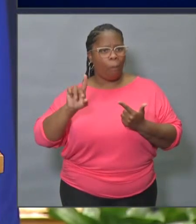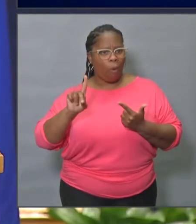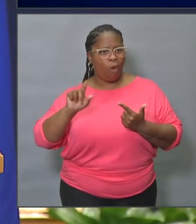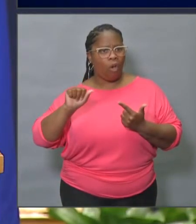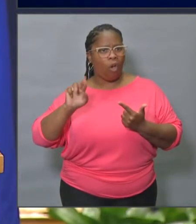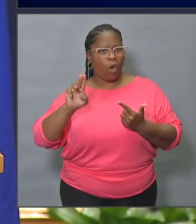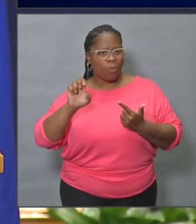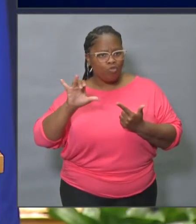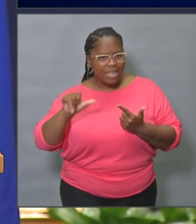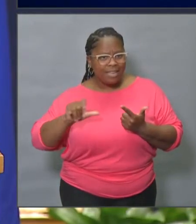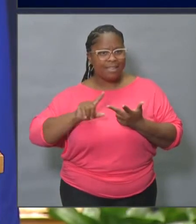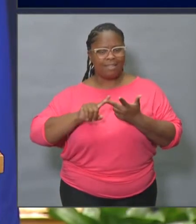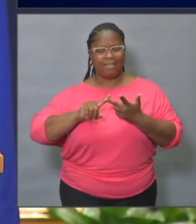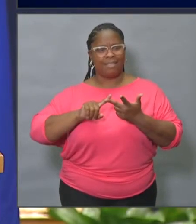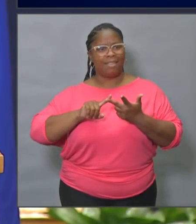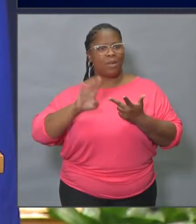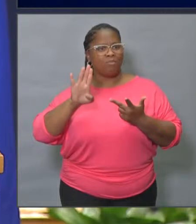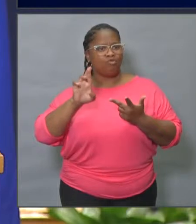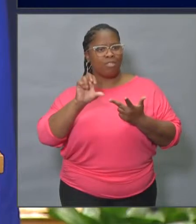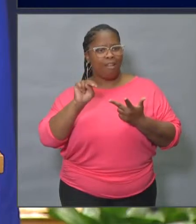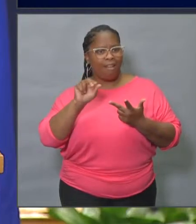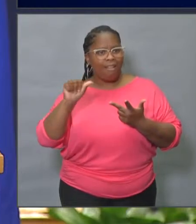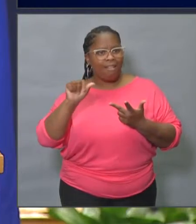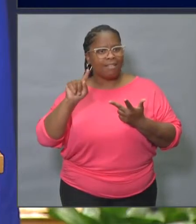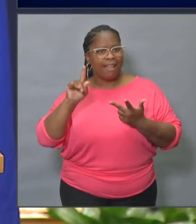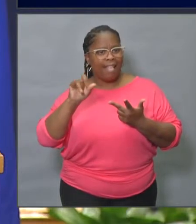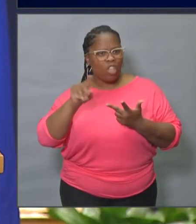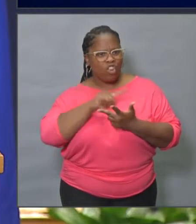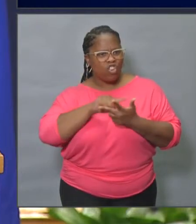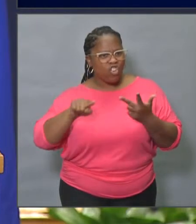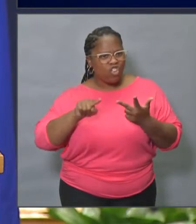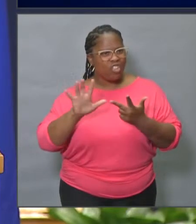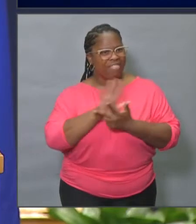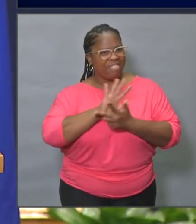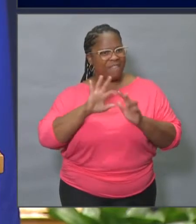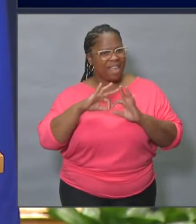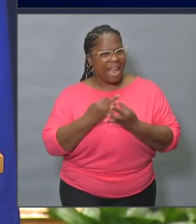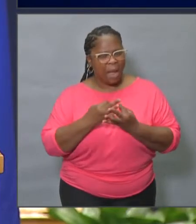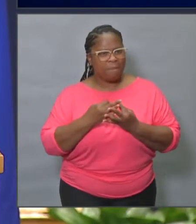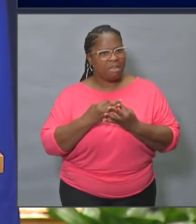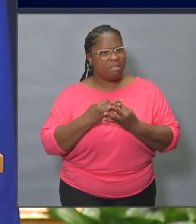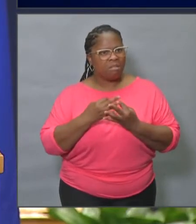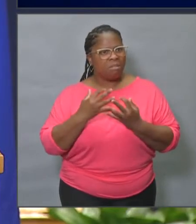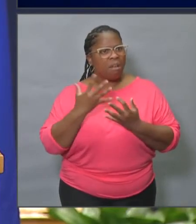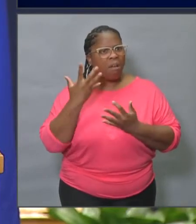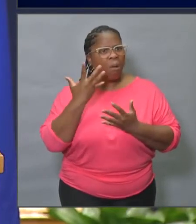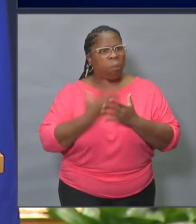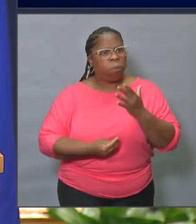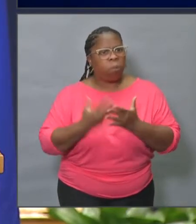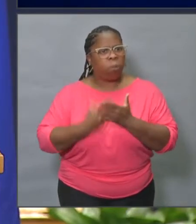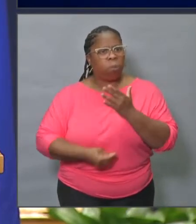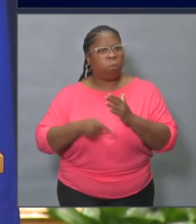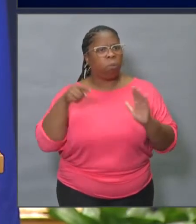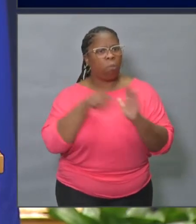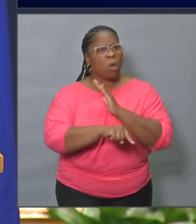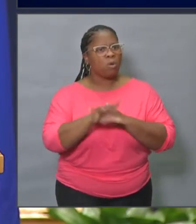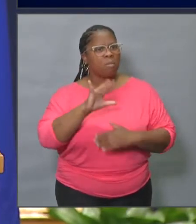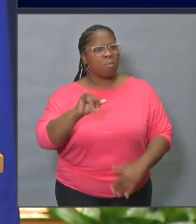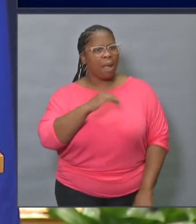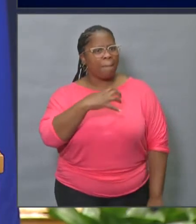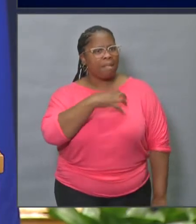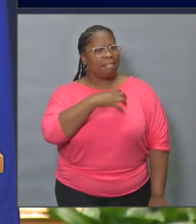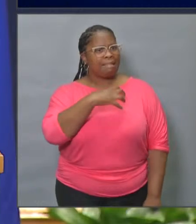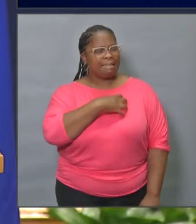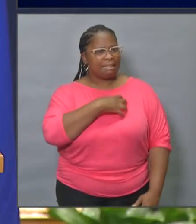about the Black lives that have been taken over the years due to unabated and unaccountable police violence. Black communities are once